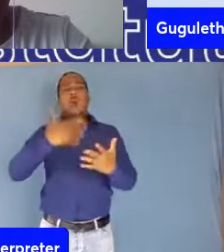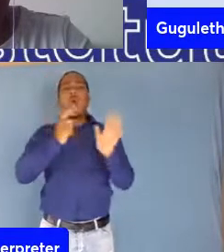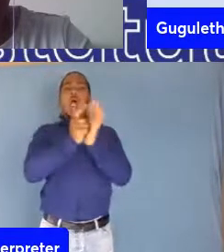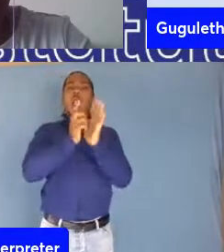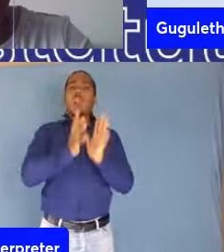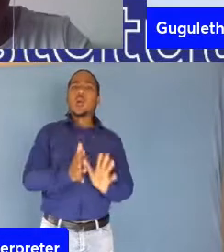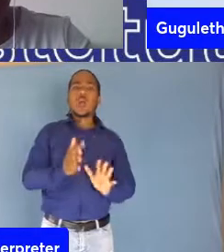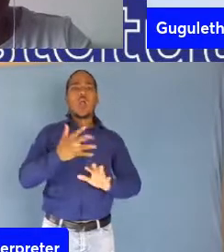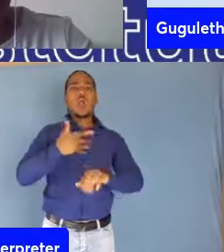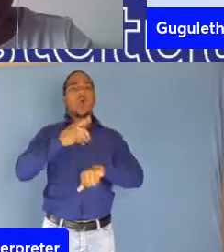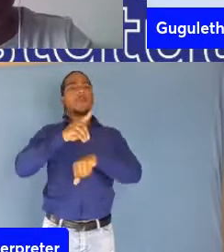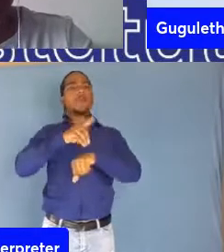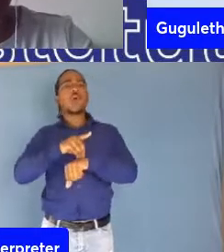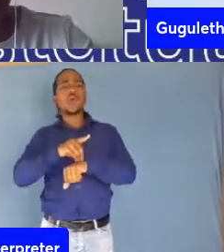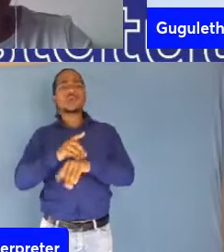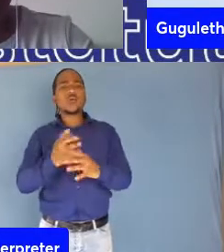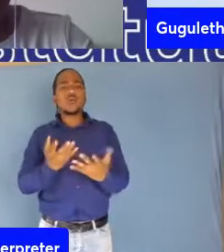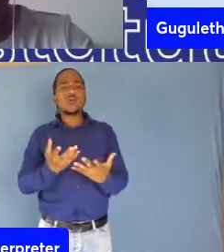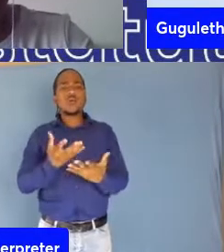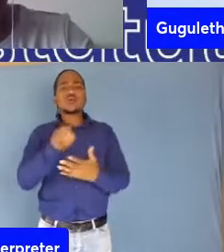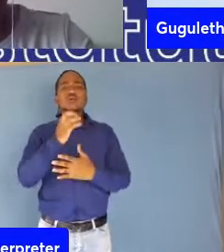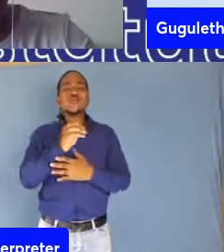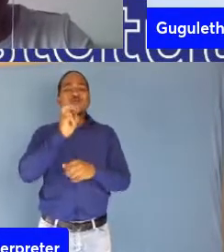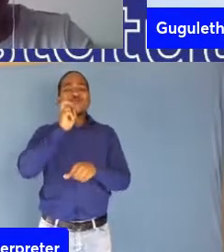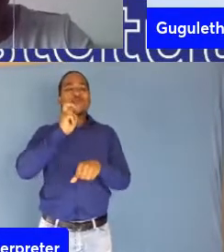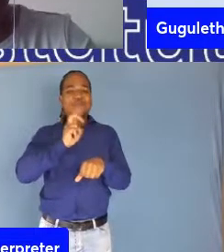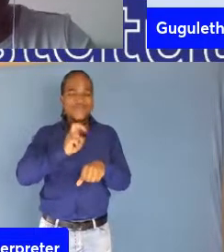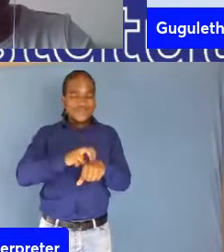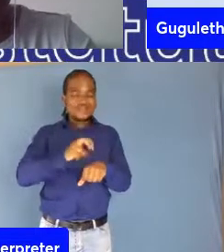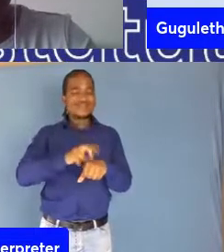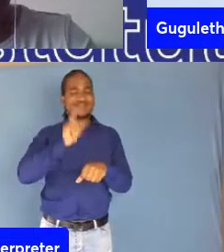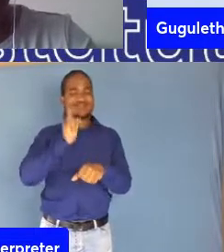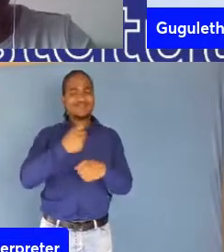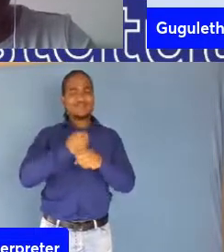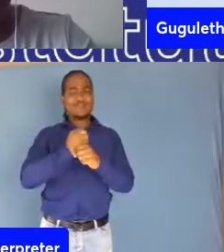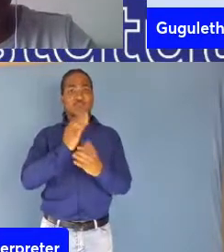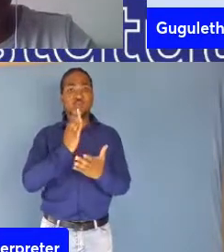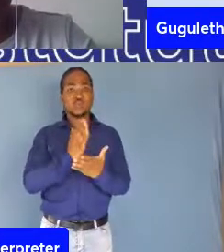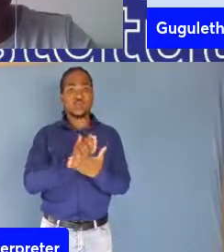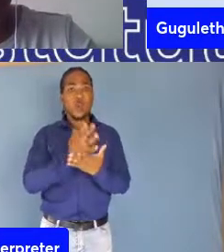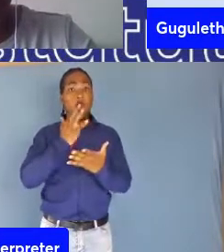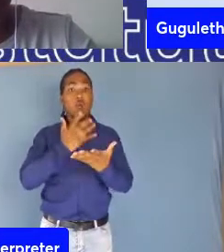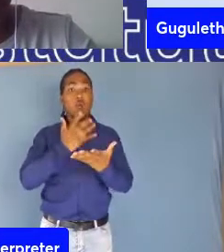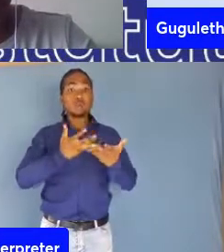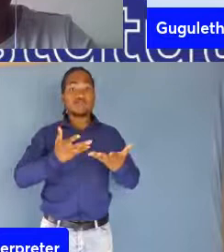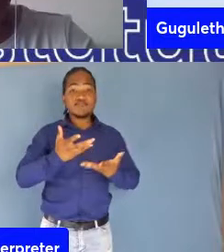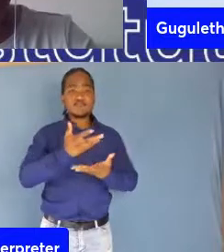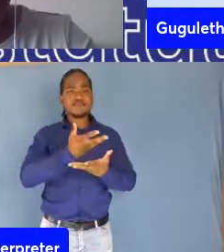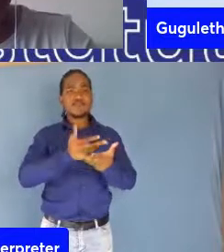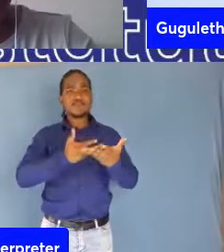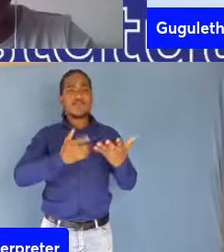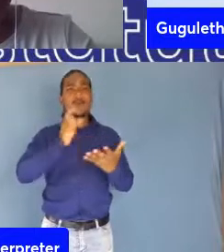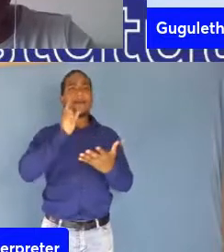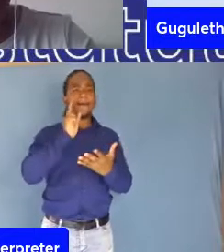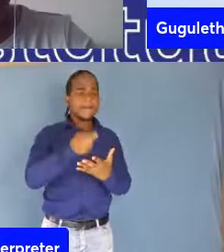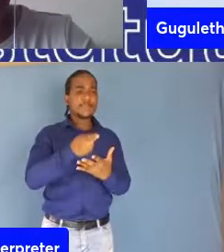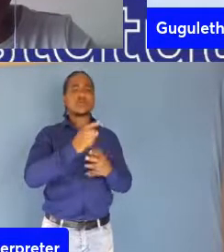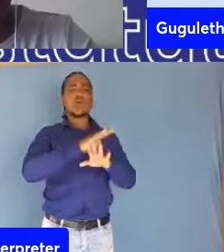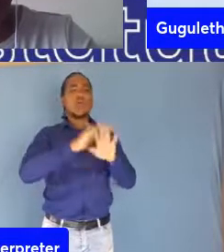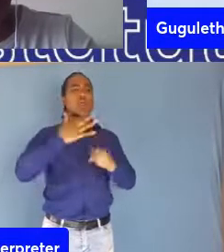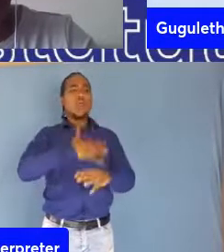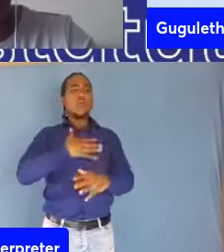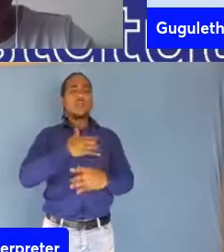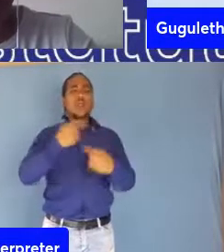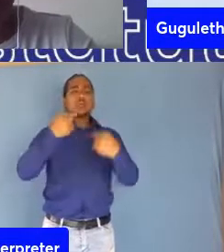it a point that in the entirety of their functioning, they don't blame themselves. You need to remove the guilt, you need to remove